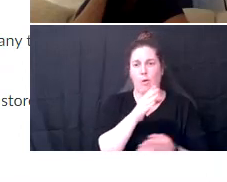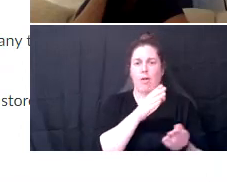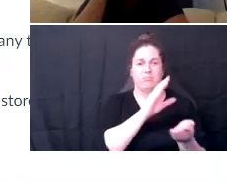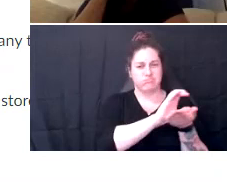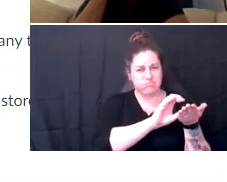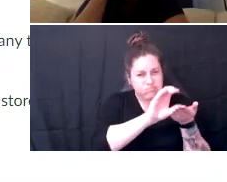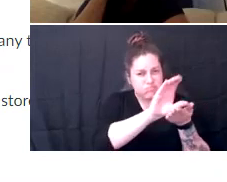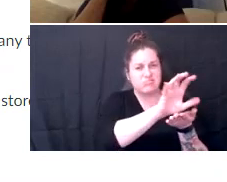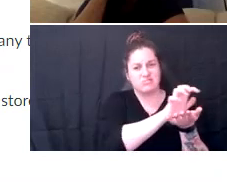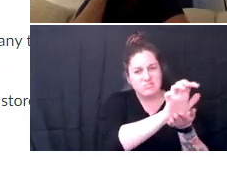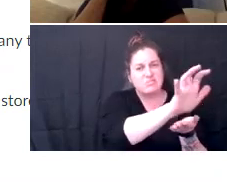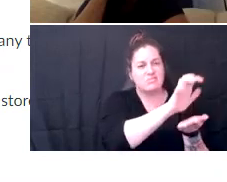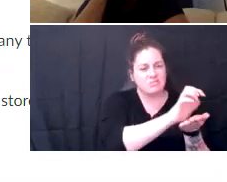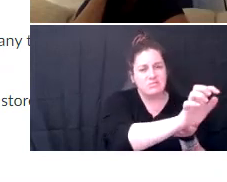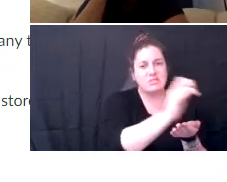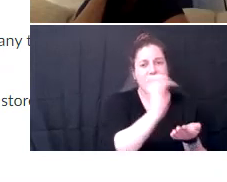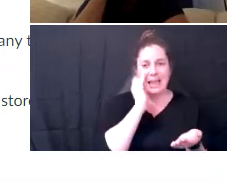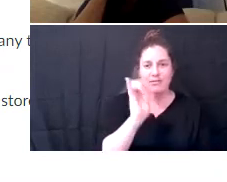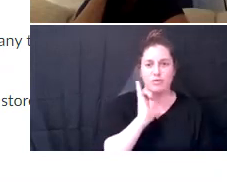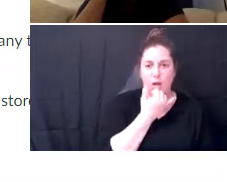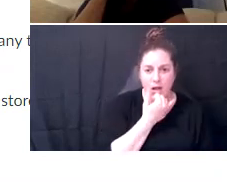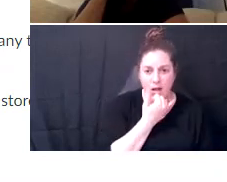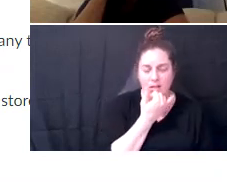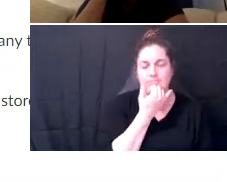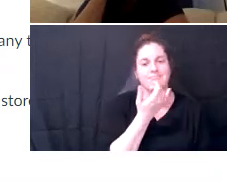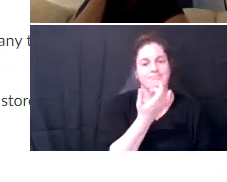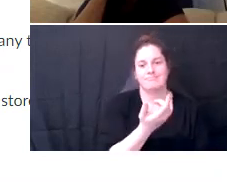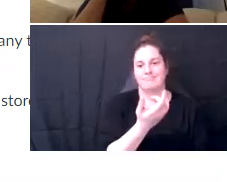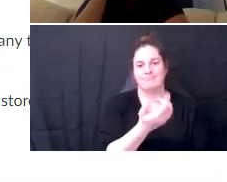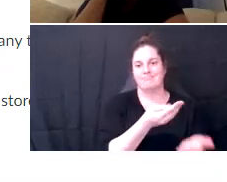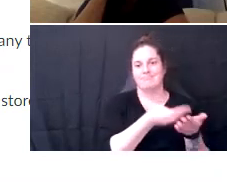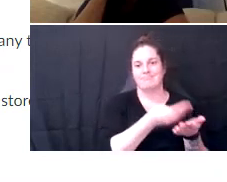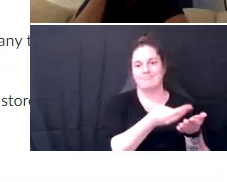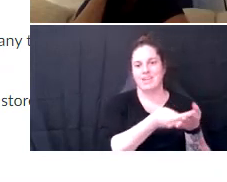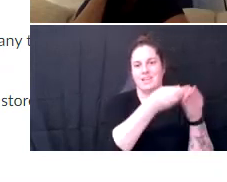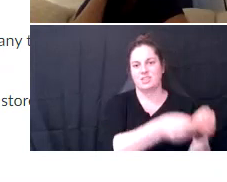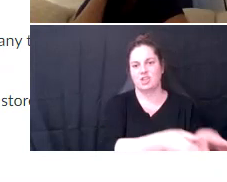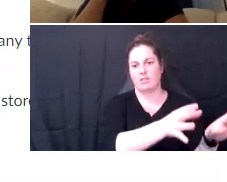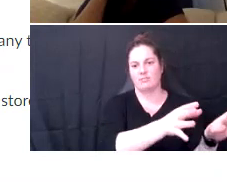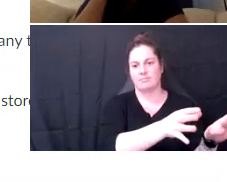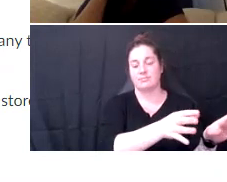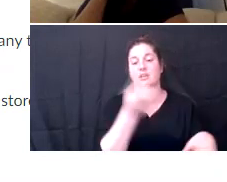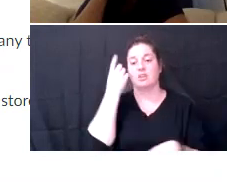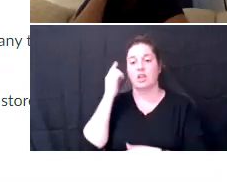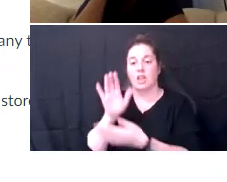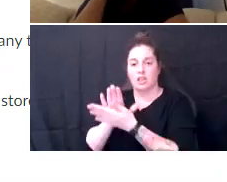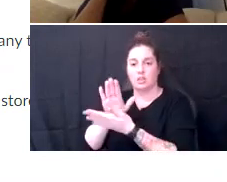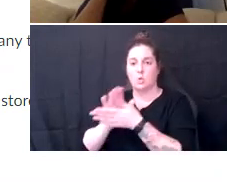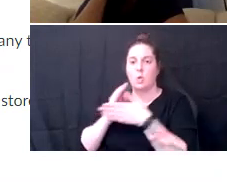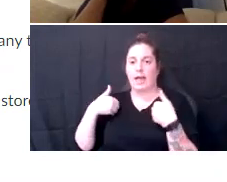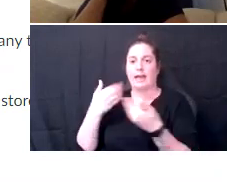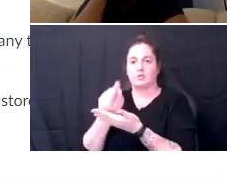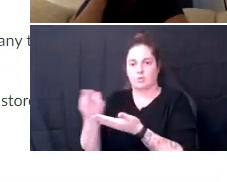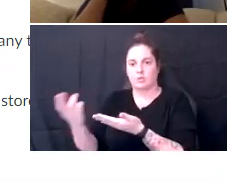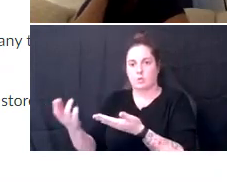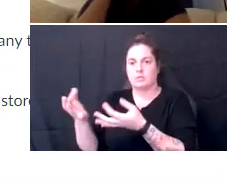it's the wrong thing, you lost your money. The school's electronic databases are a free method of finding the article.